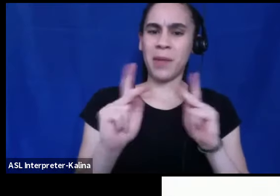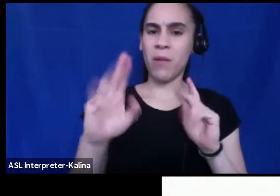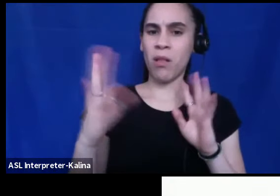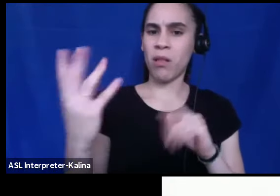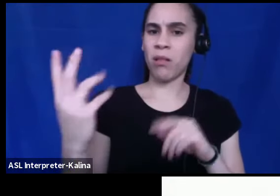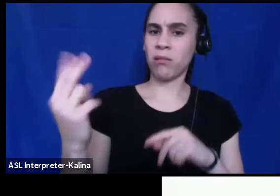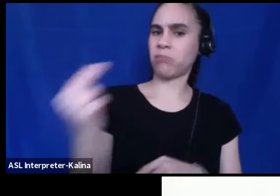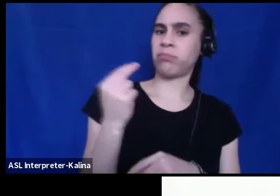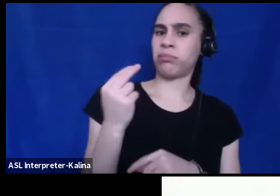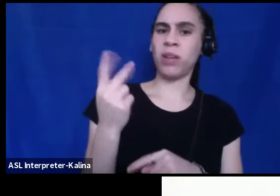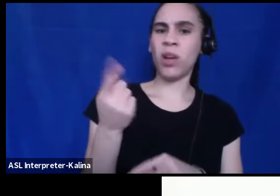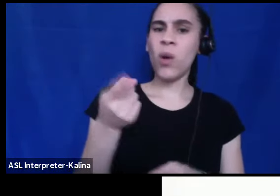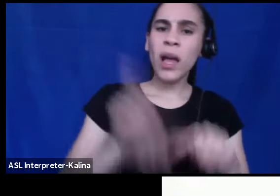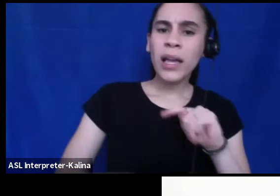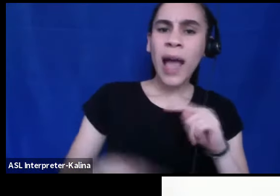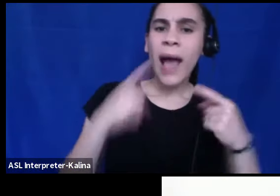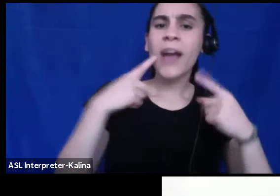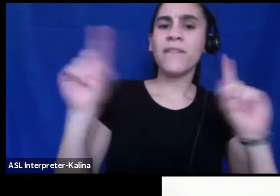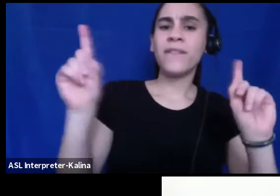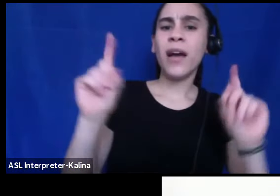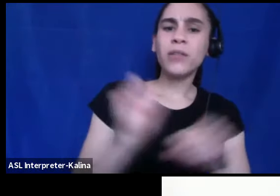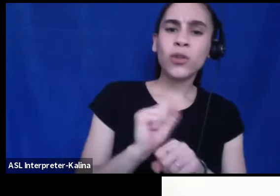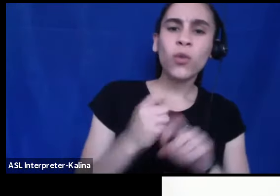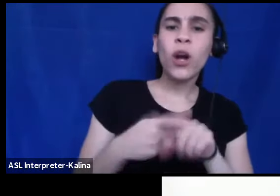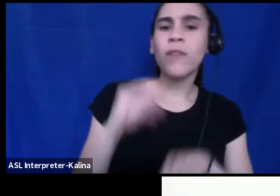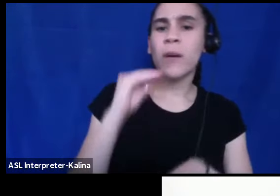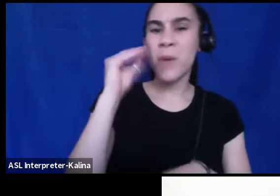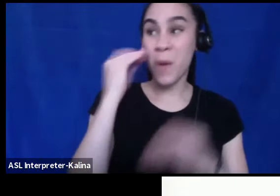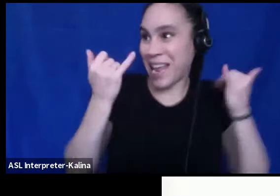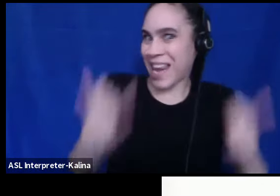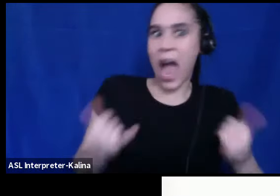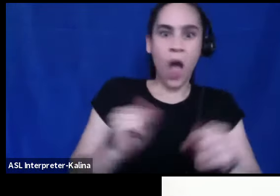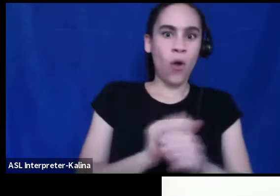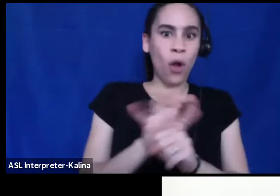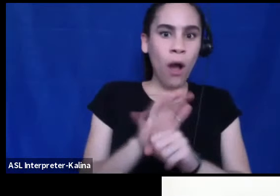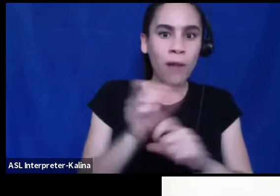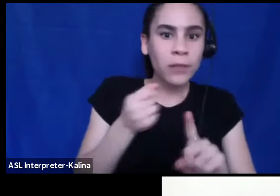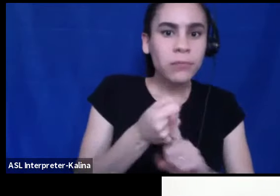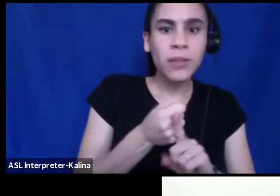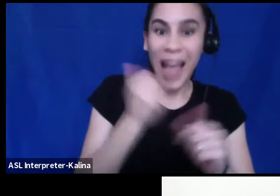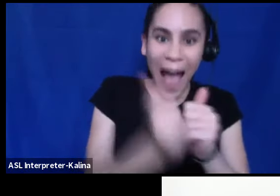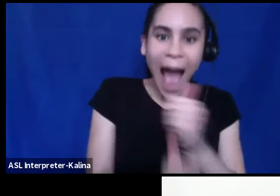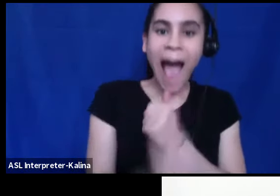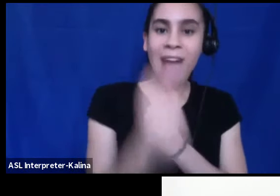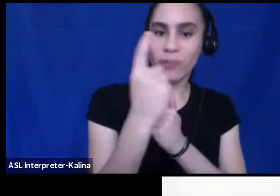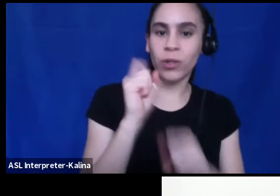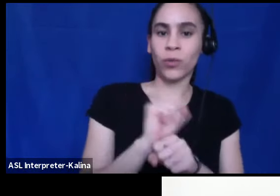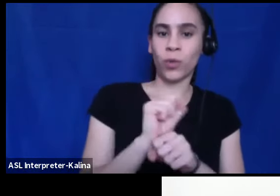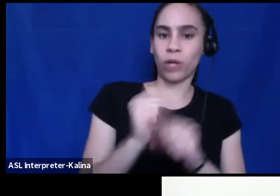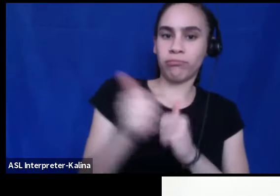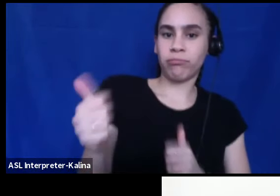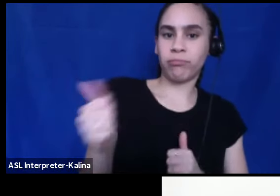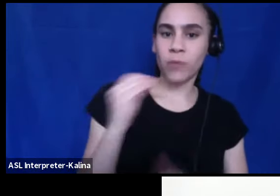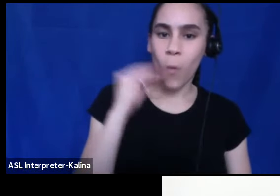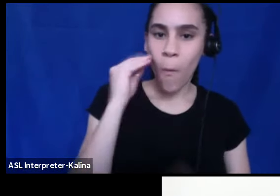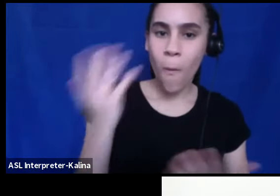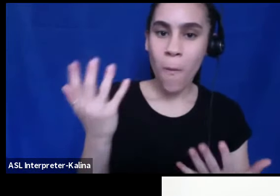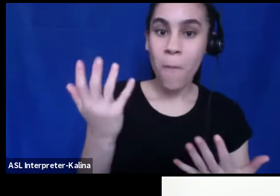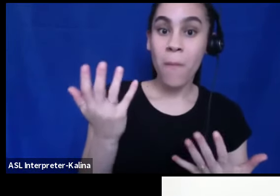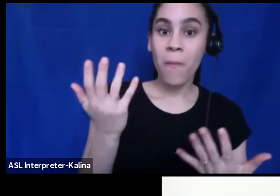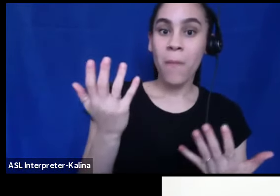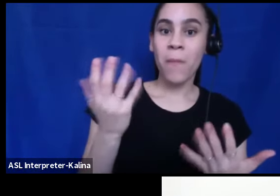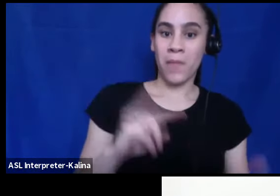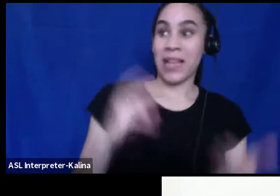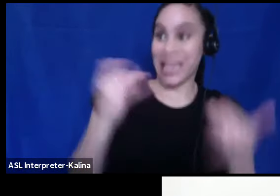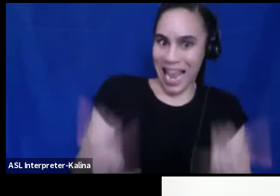home. And then we have COVID and shelter in place, and everyone's working from home. And if anything, people started to learn from how people